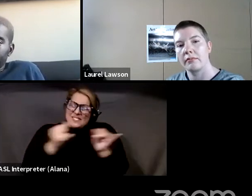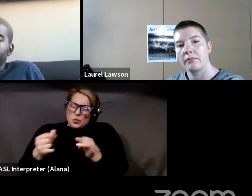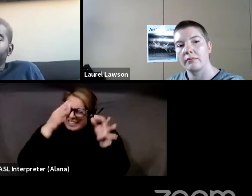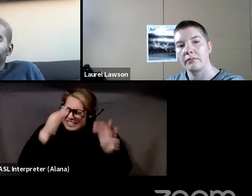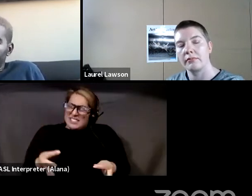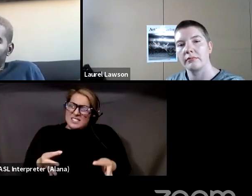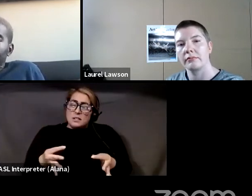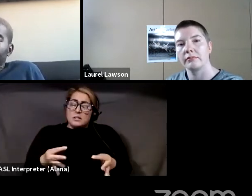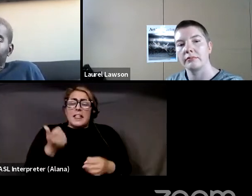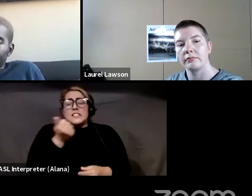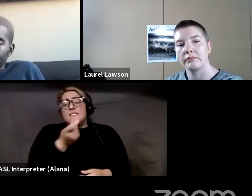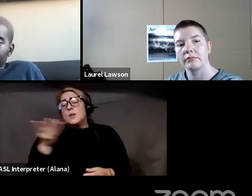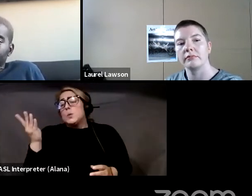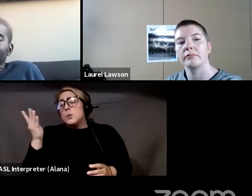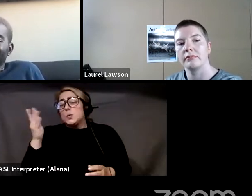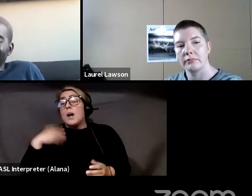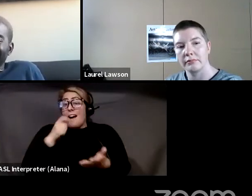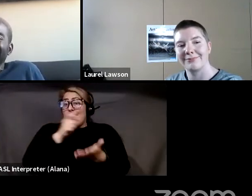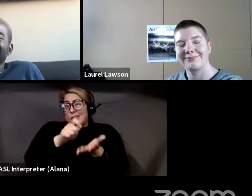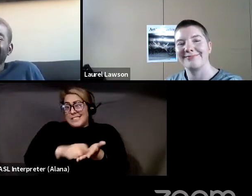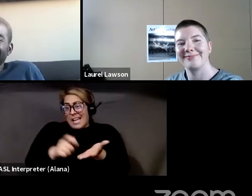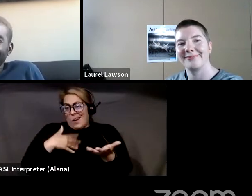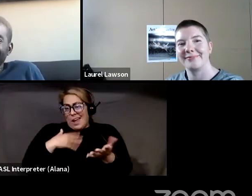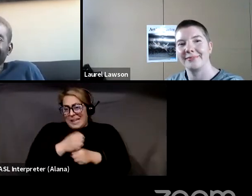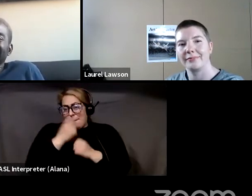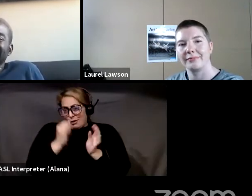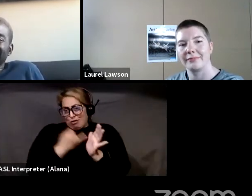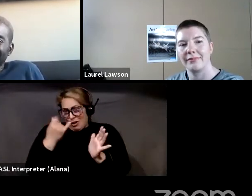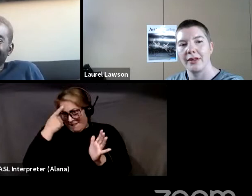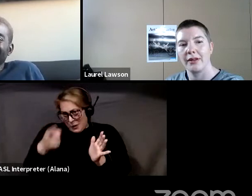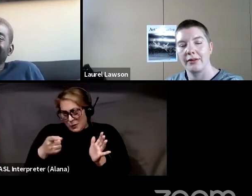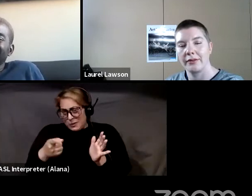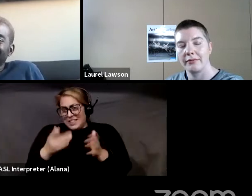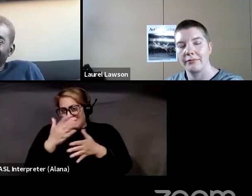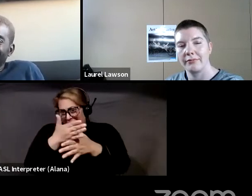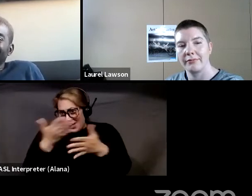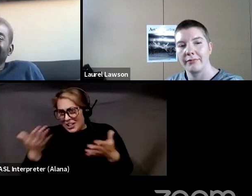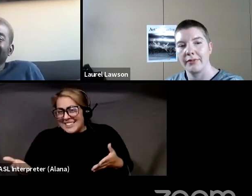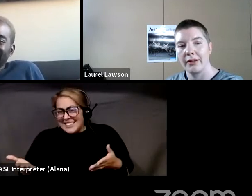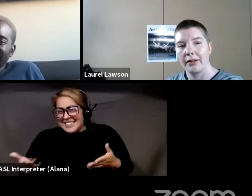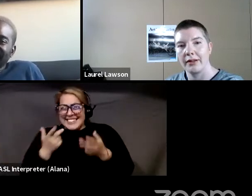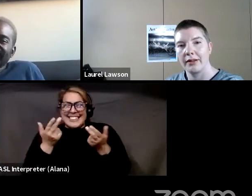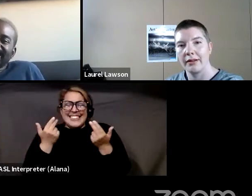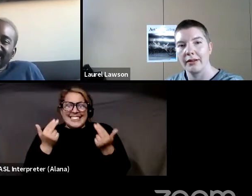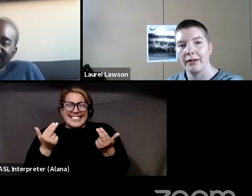Those are just a few. They're written down. I got to get my journal now. In thought.